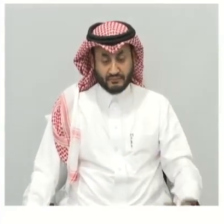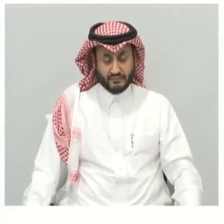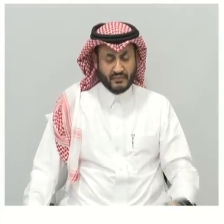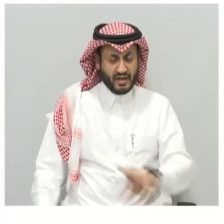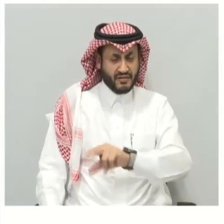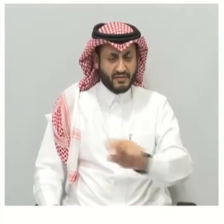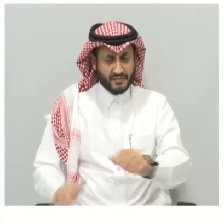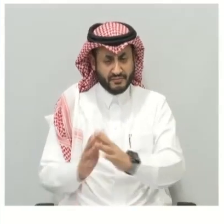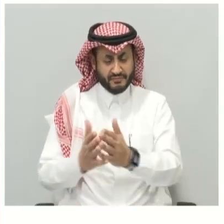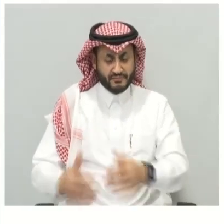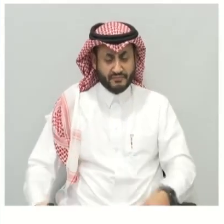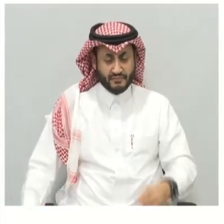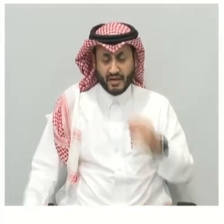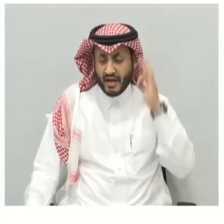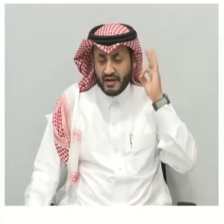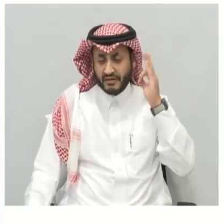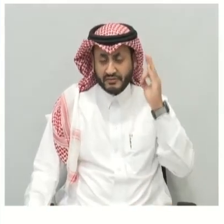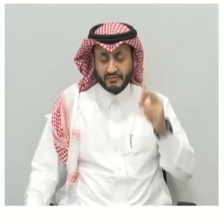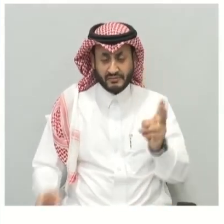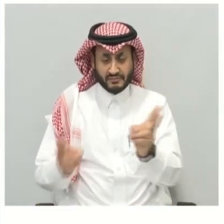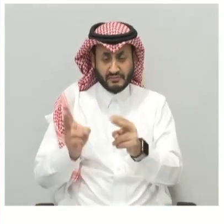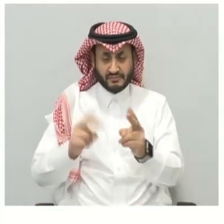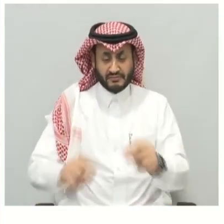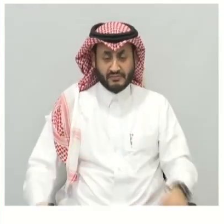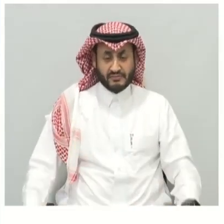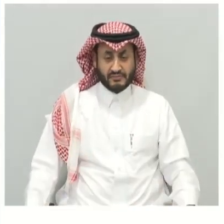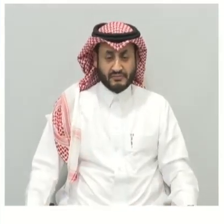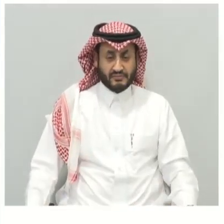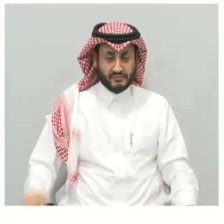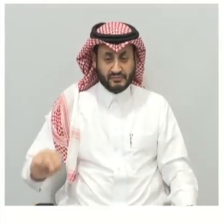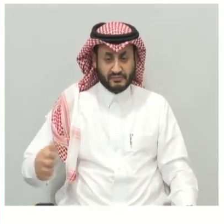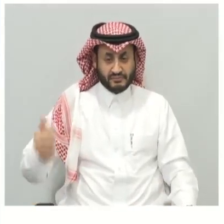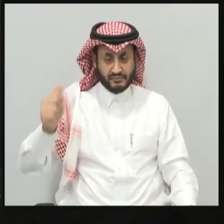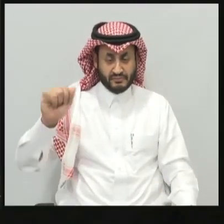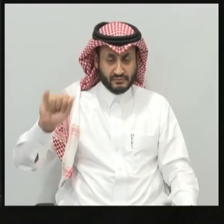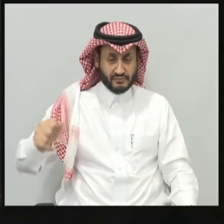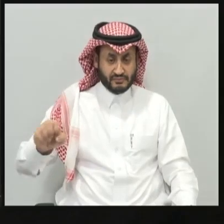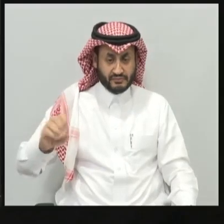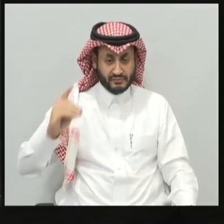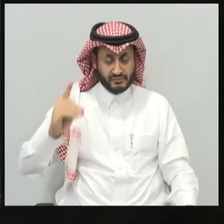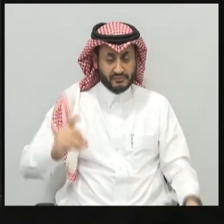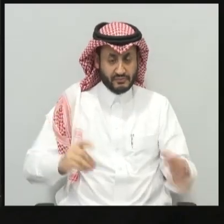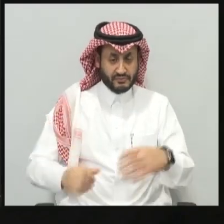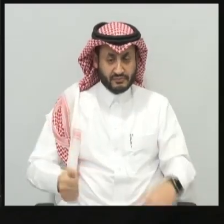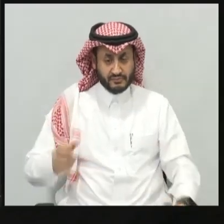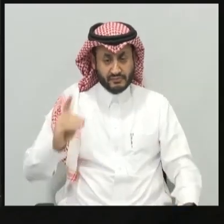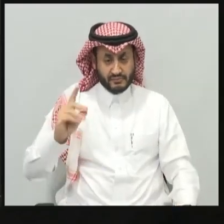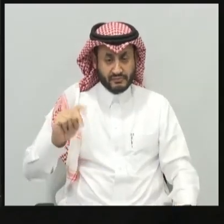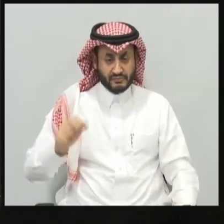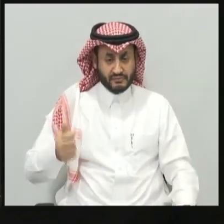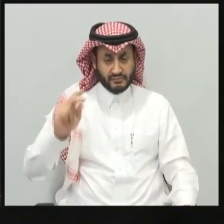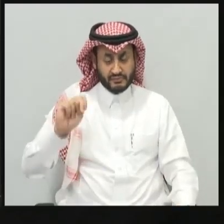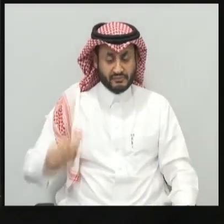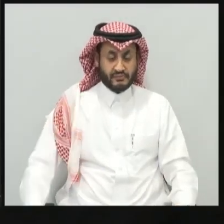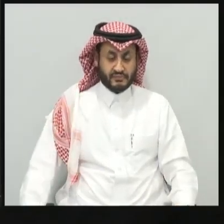page, we will see or we listen to a conversation between Majid and Adnan. I would like for the first time,